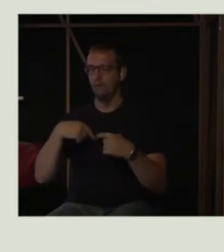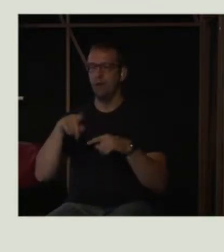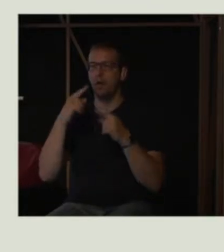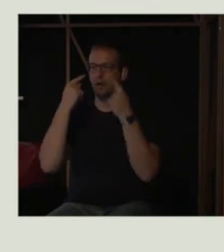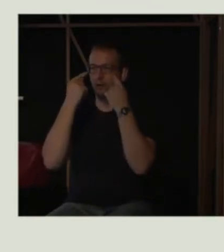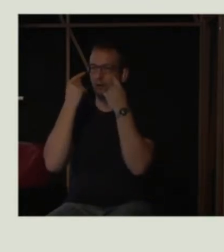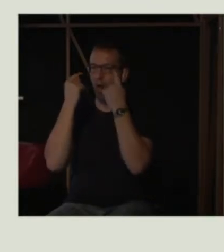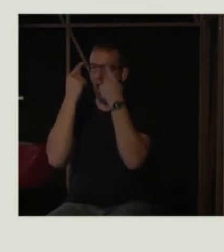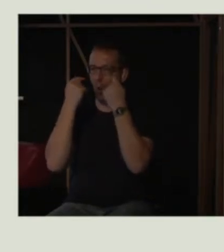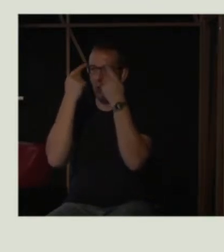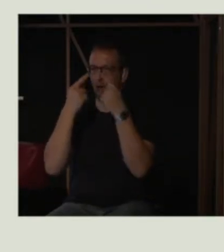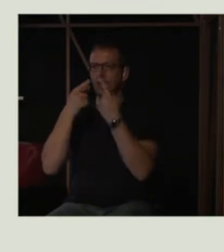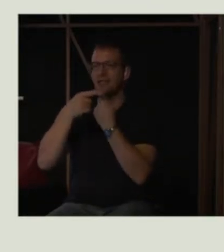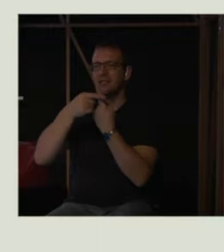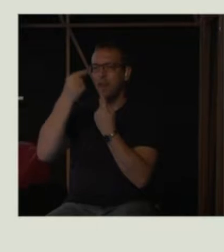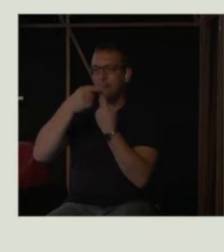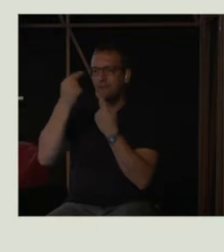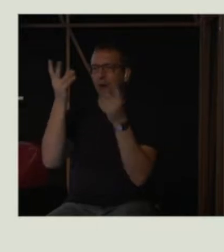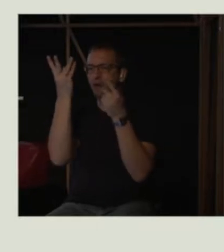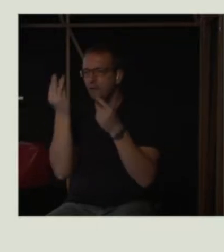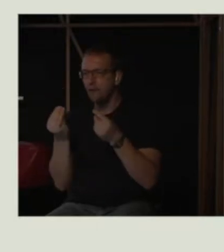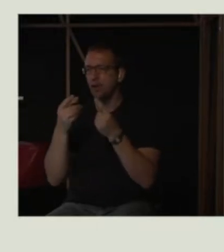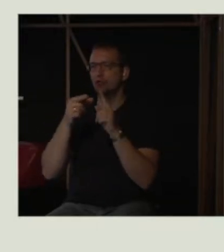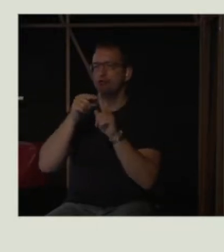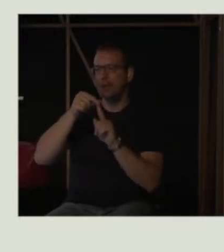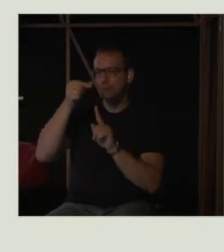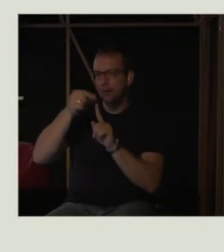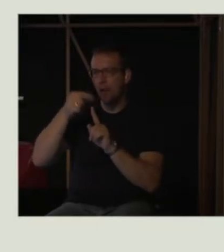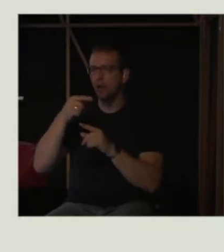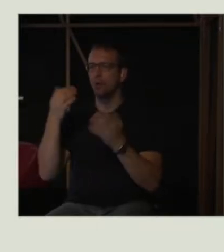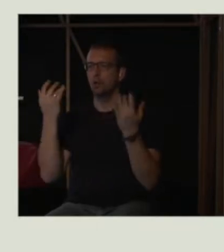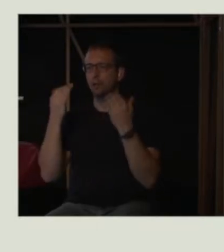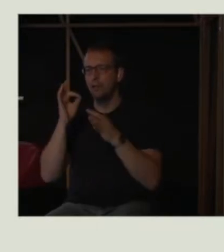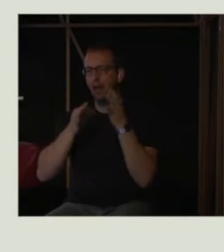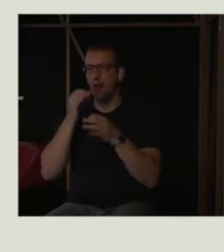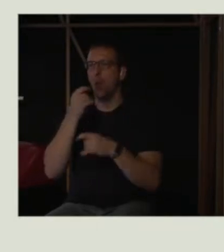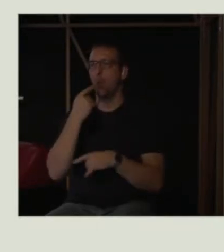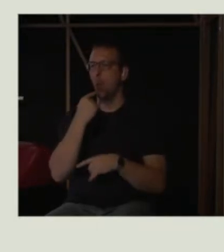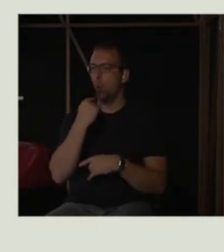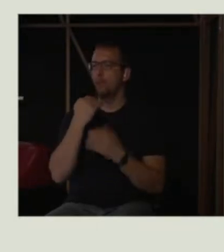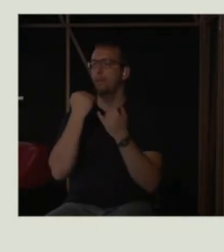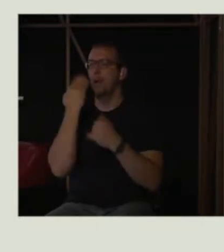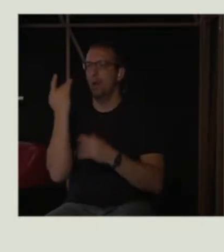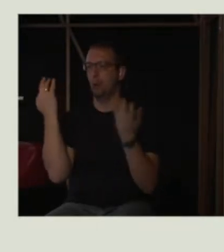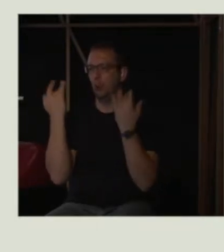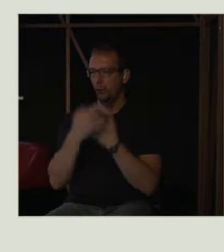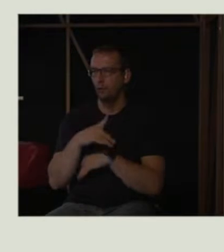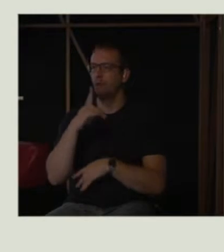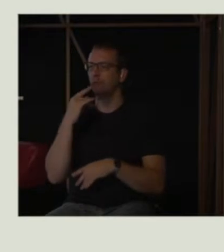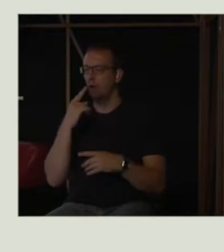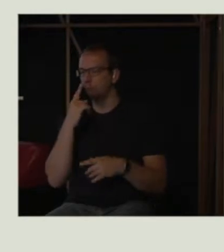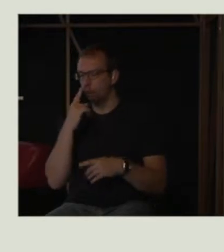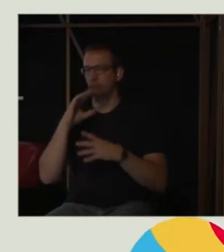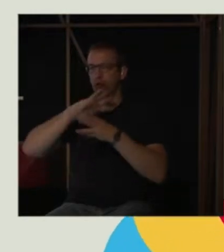These cones absorb red, blue and green light. They work together to enable us to see a full rainbow of colour. But